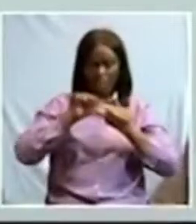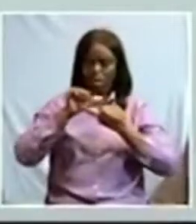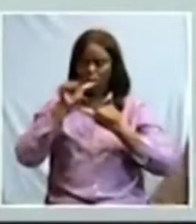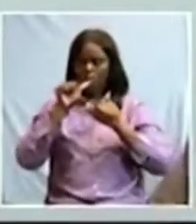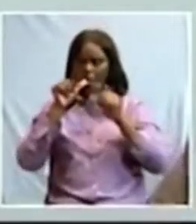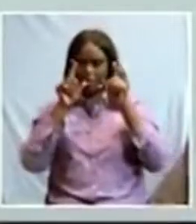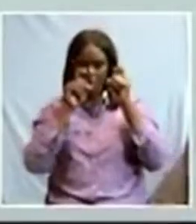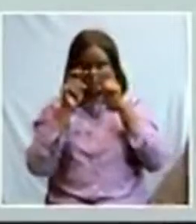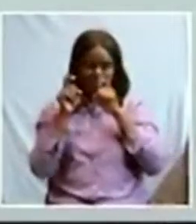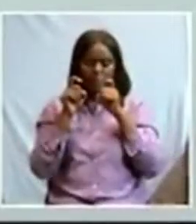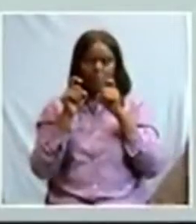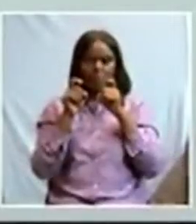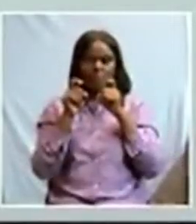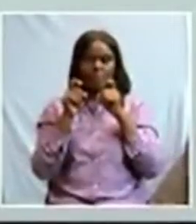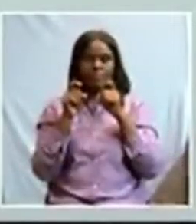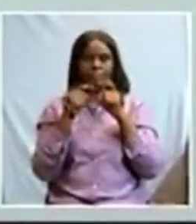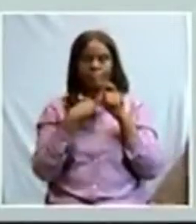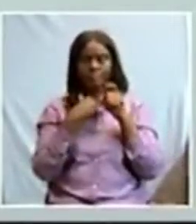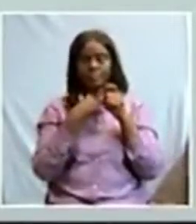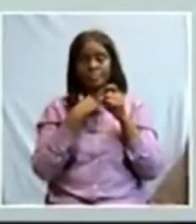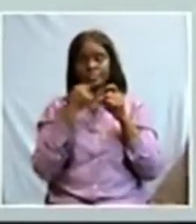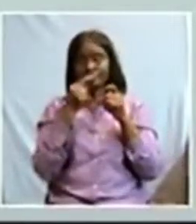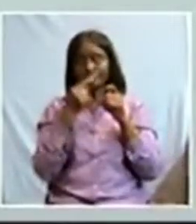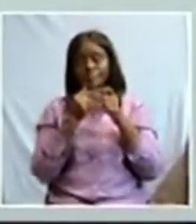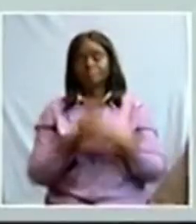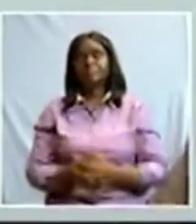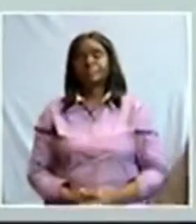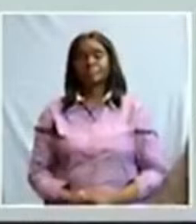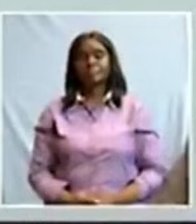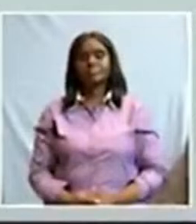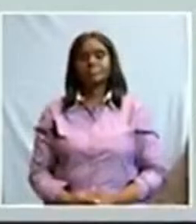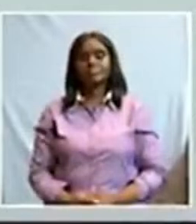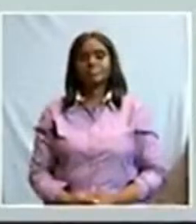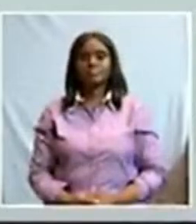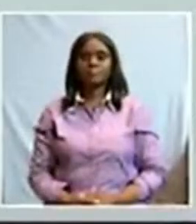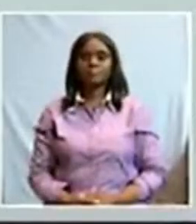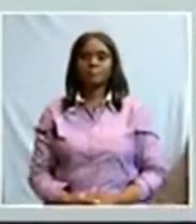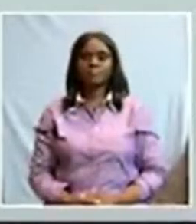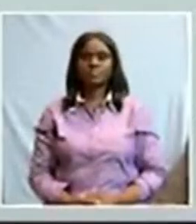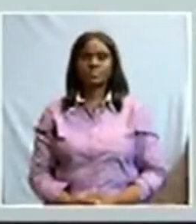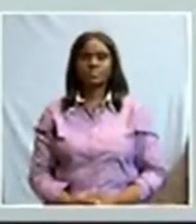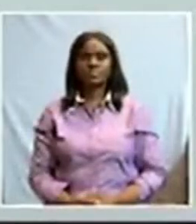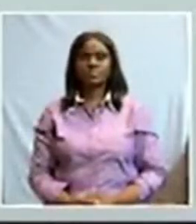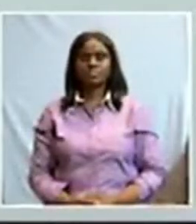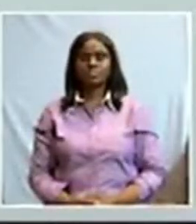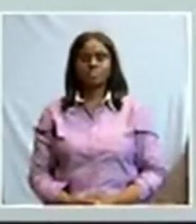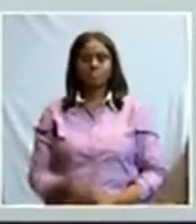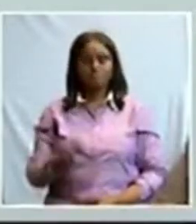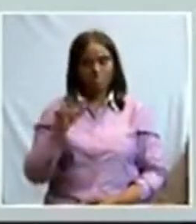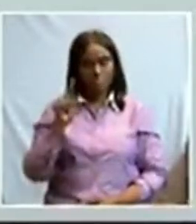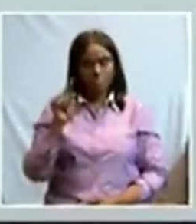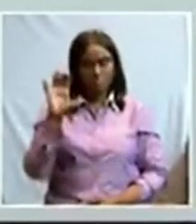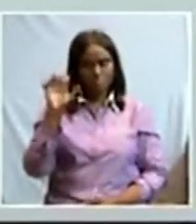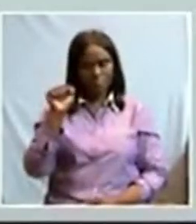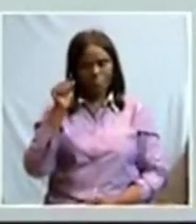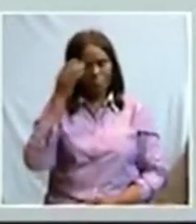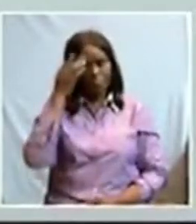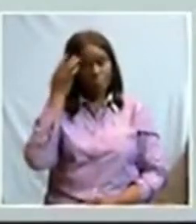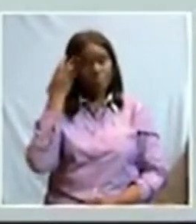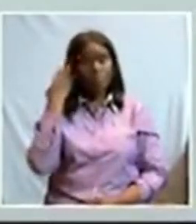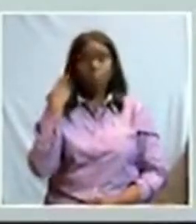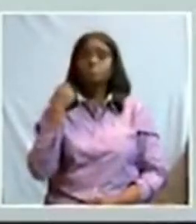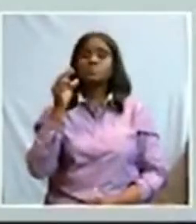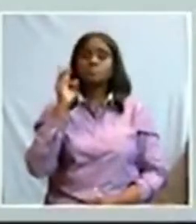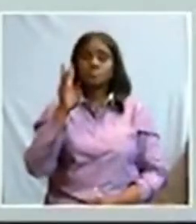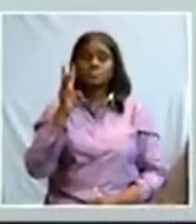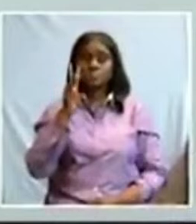picking a pay. That's why I always, honorable members, the day that these council secretaries will be